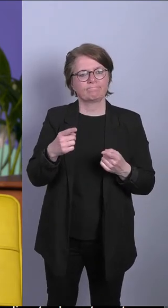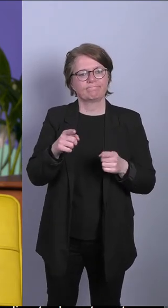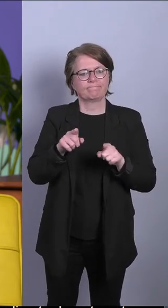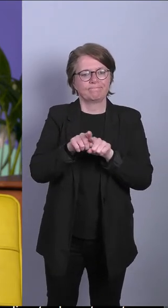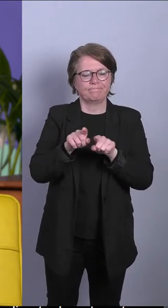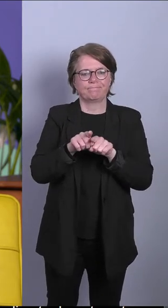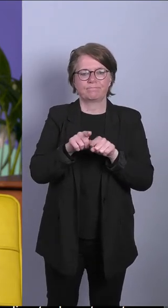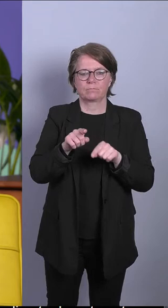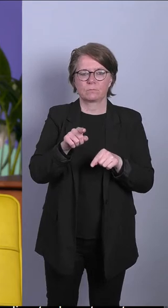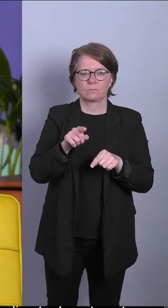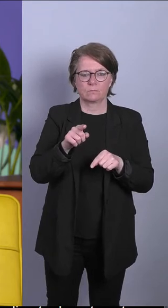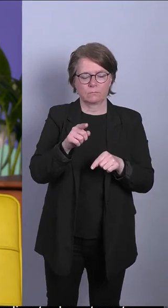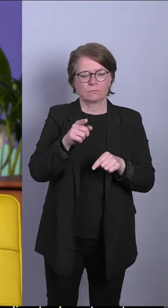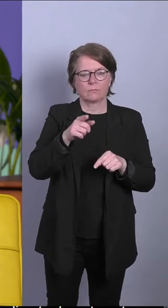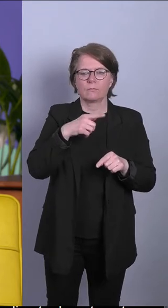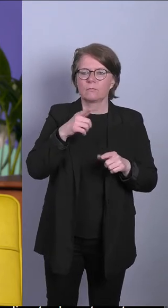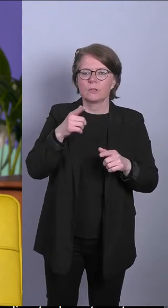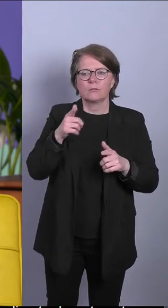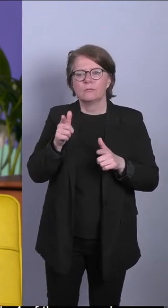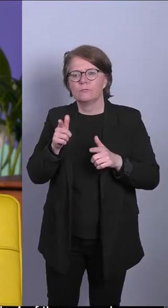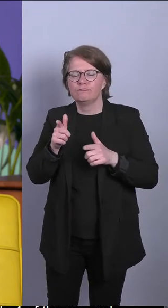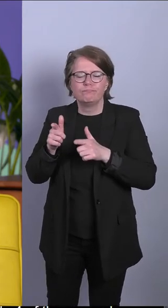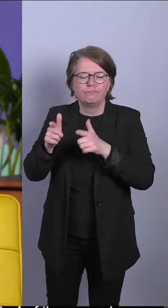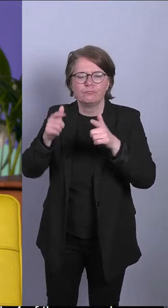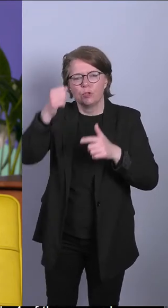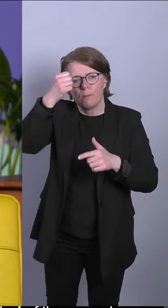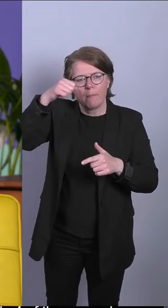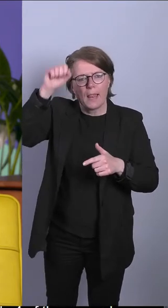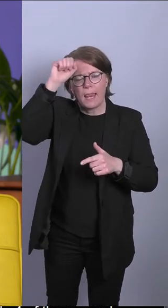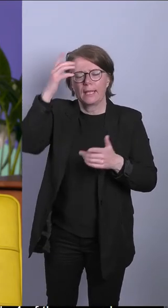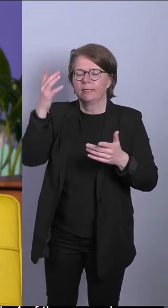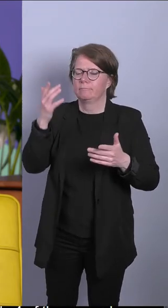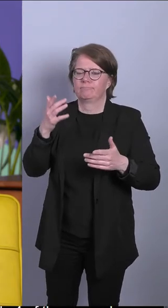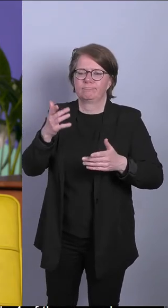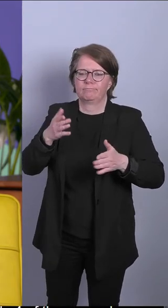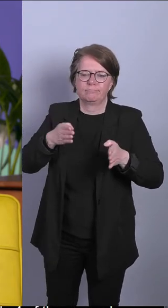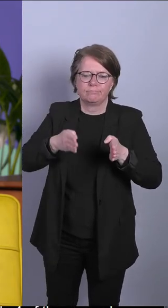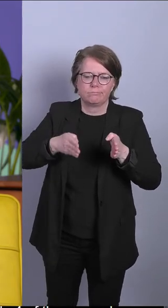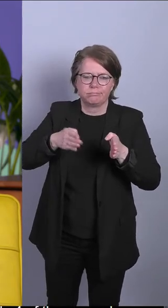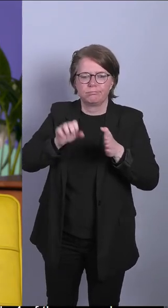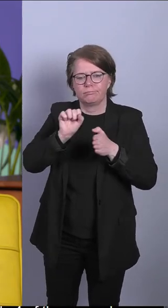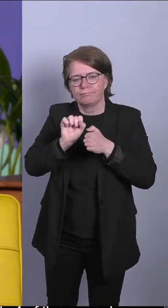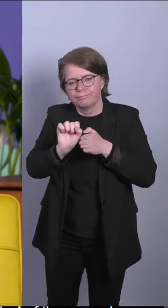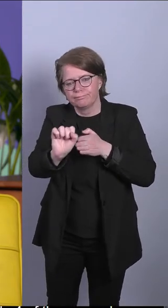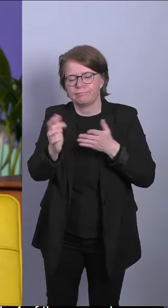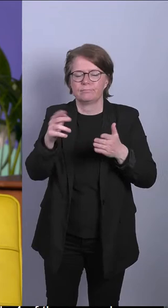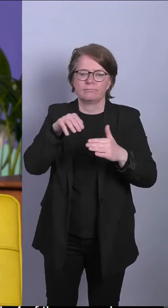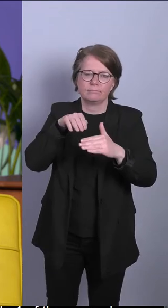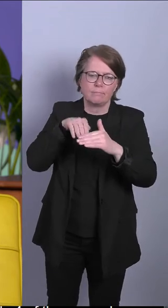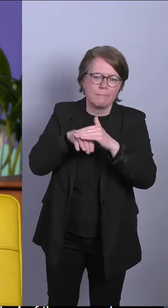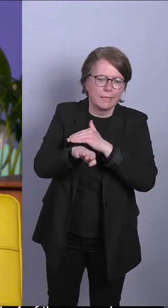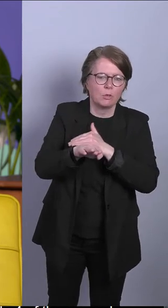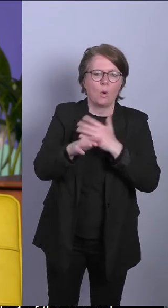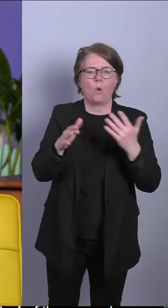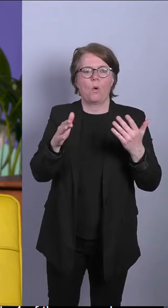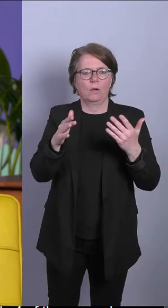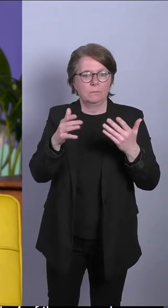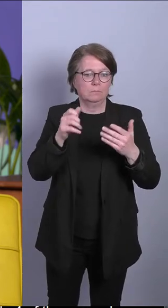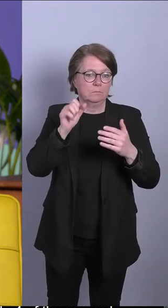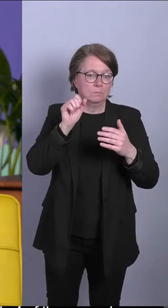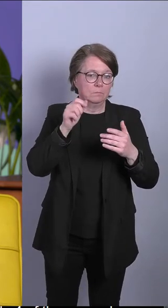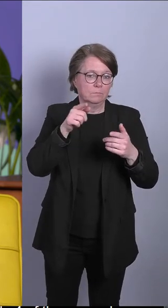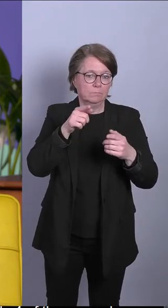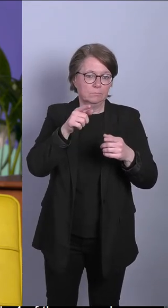opportunity to unveil something fabulous that all volunteers will be looking forward to, is the volunteer uniform that they receive at the